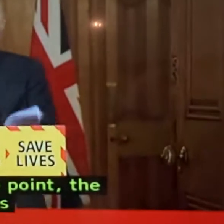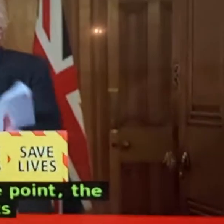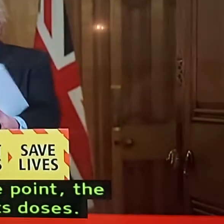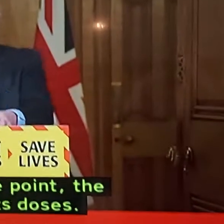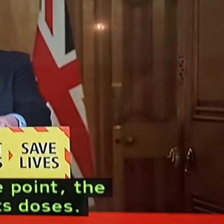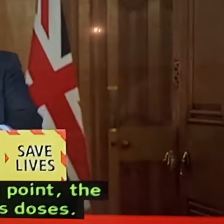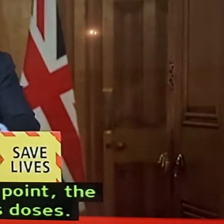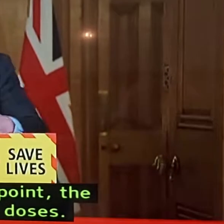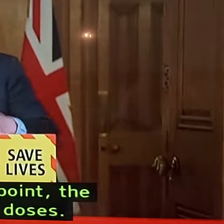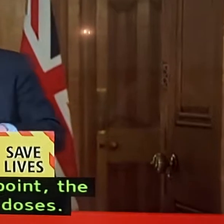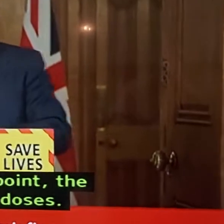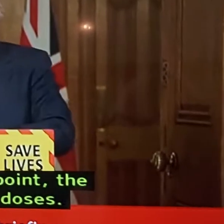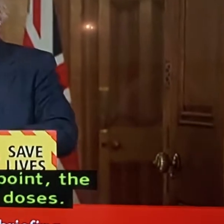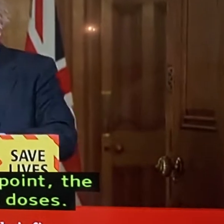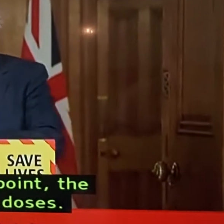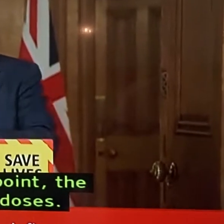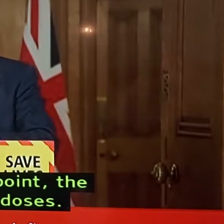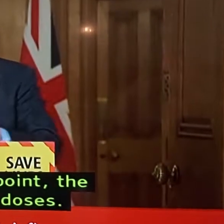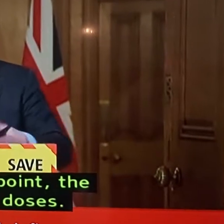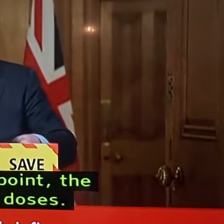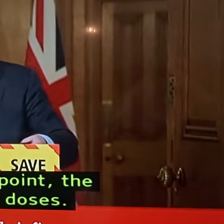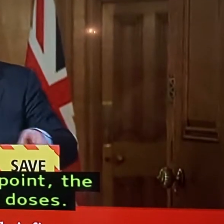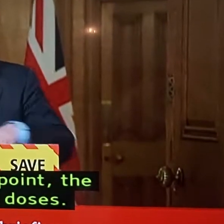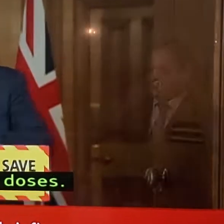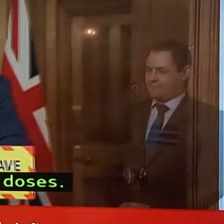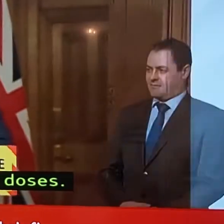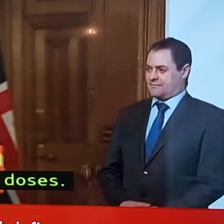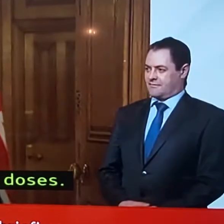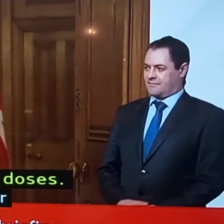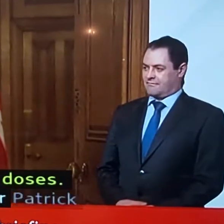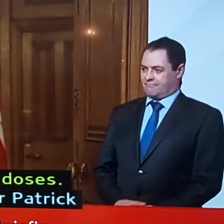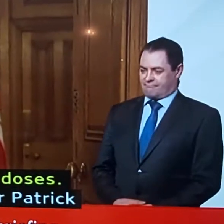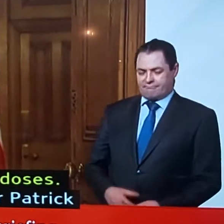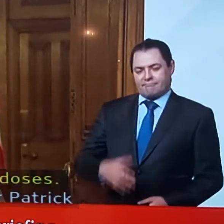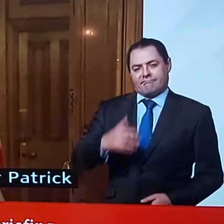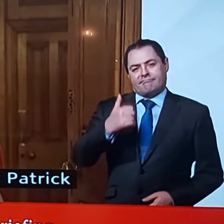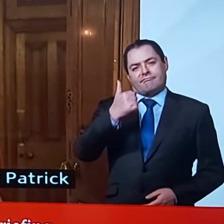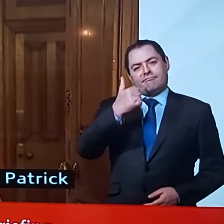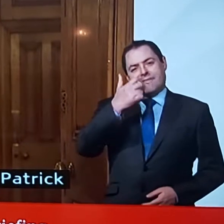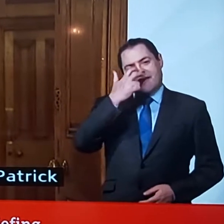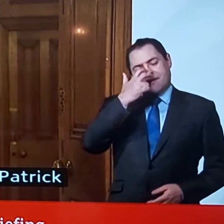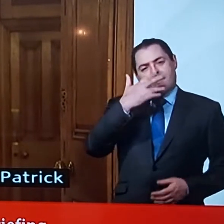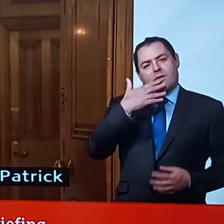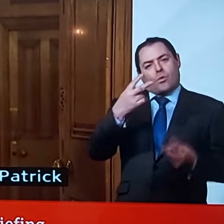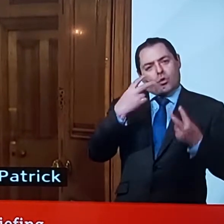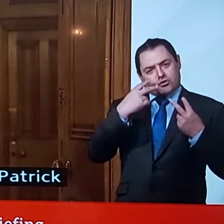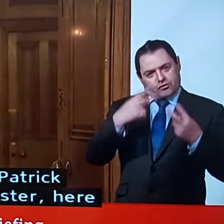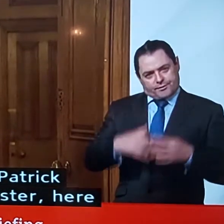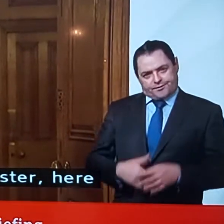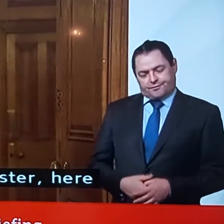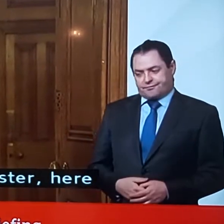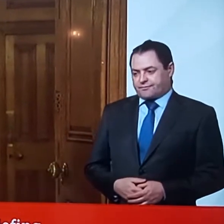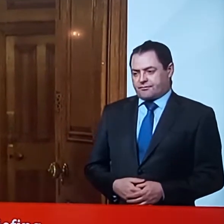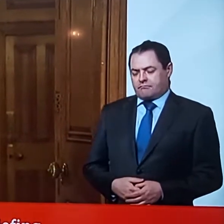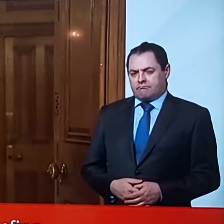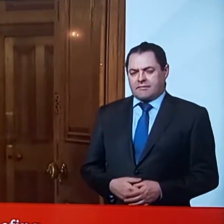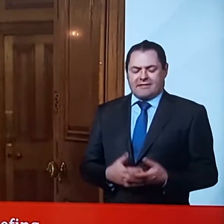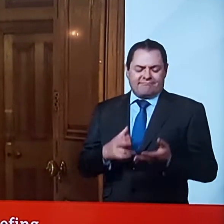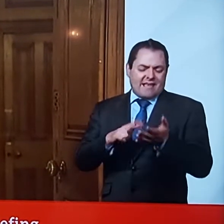Prime Minister. And just in case you didn't spend it all, Thank you very much for joining us. Our extraordinary NHS has